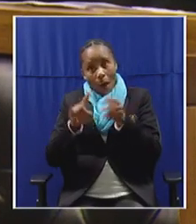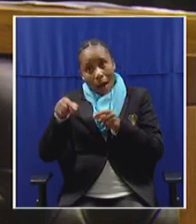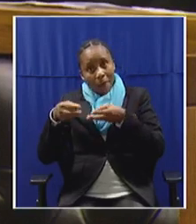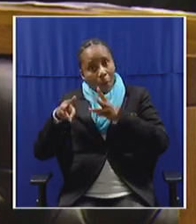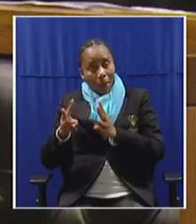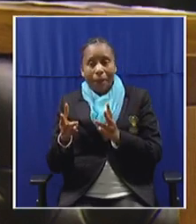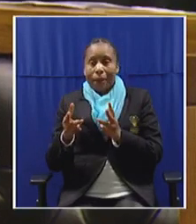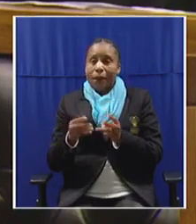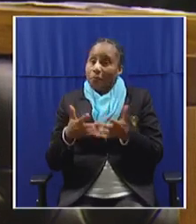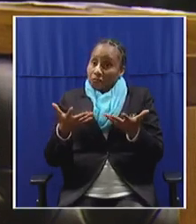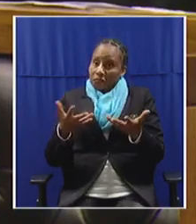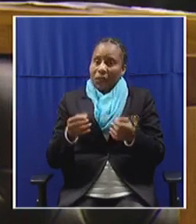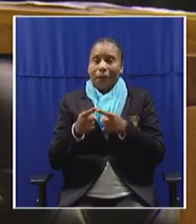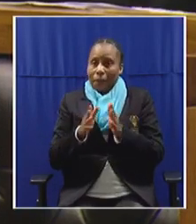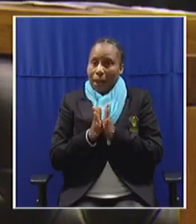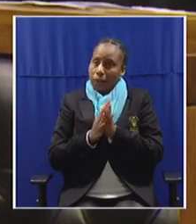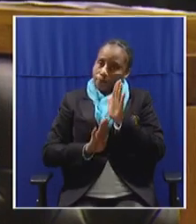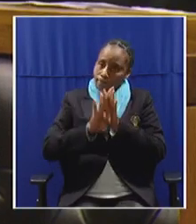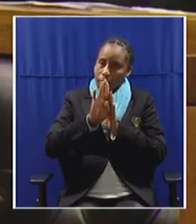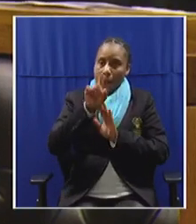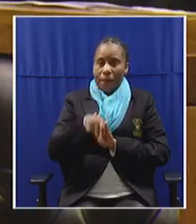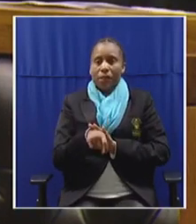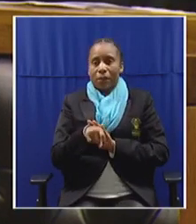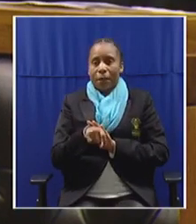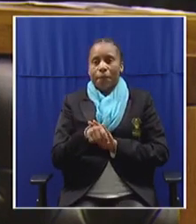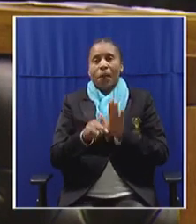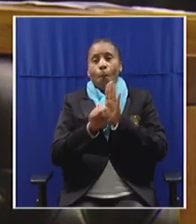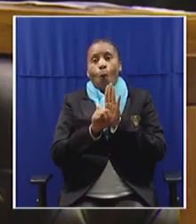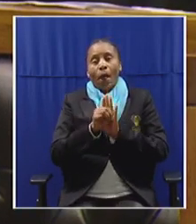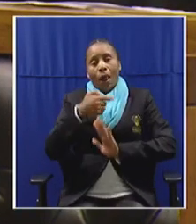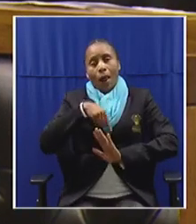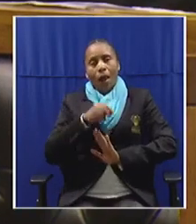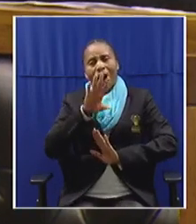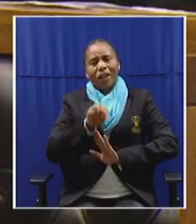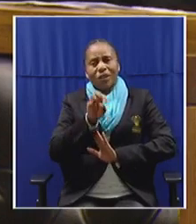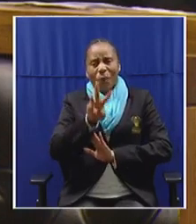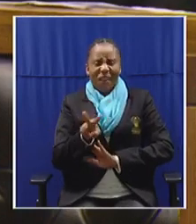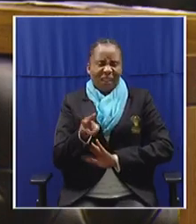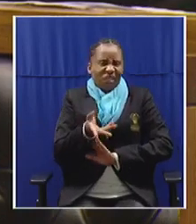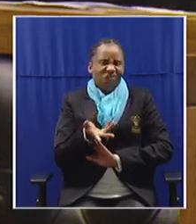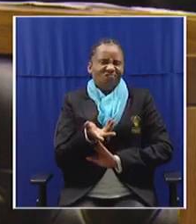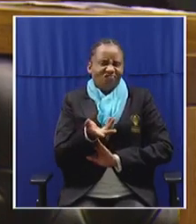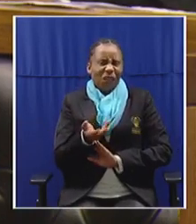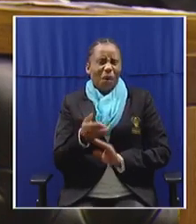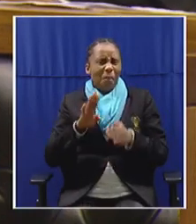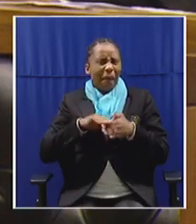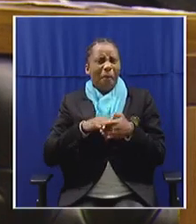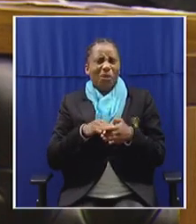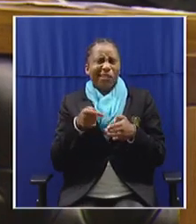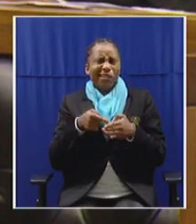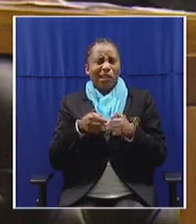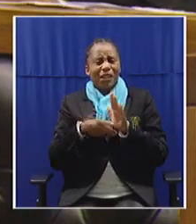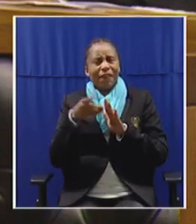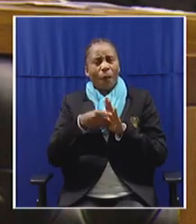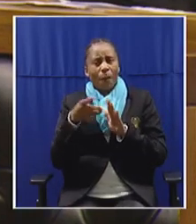prosper. Our models should ask what purpose will be development of